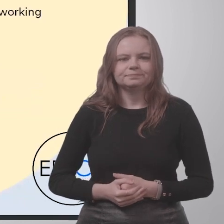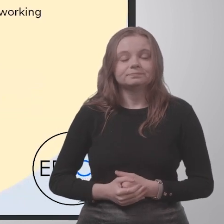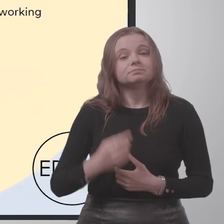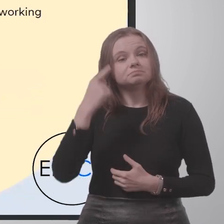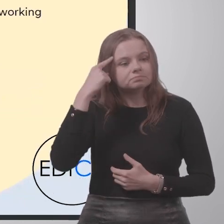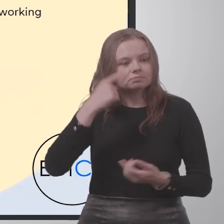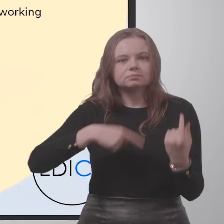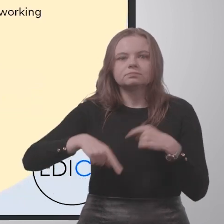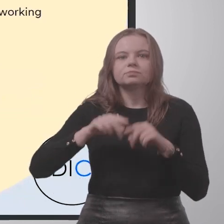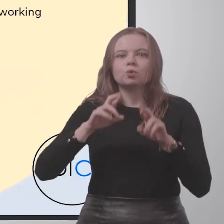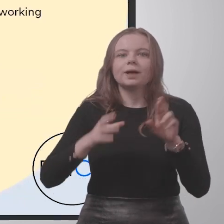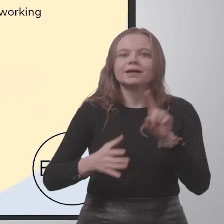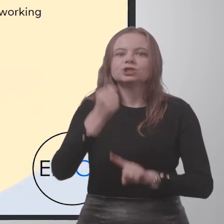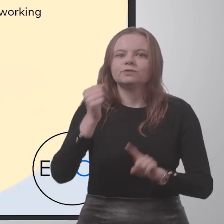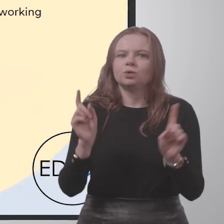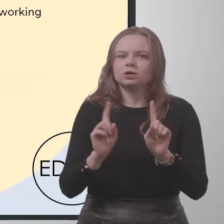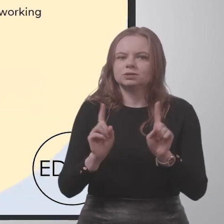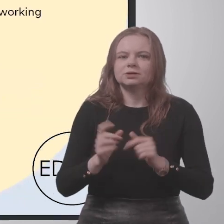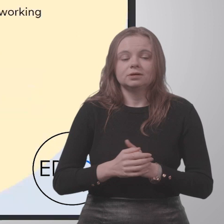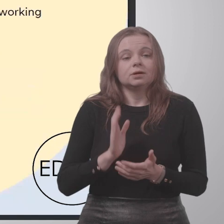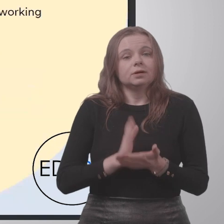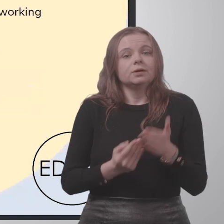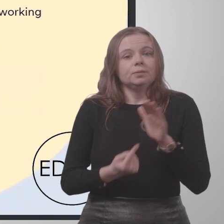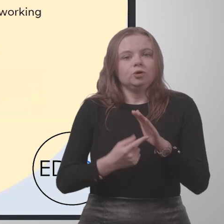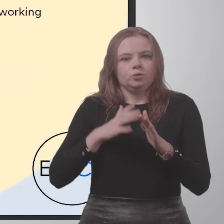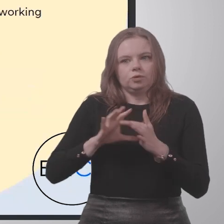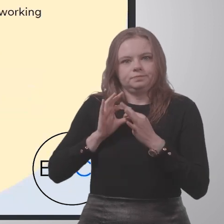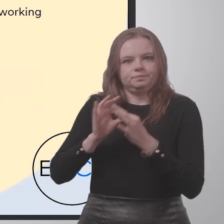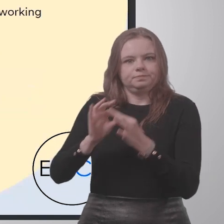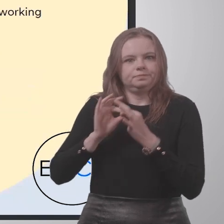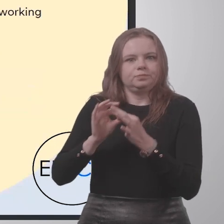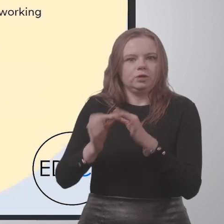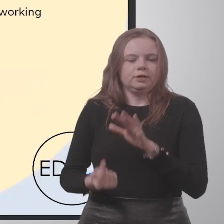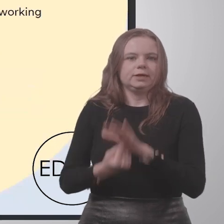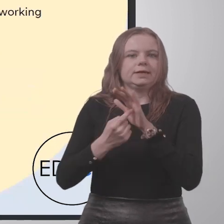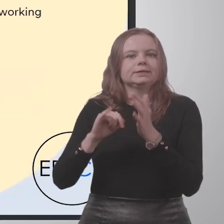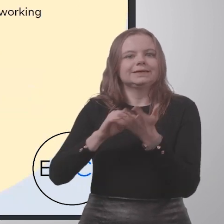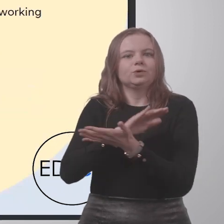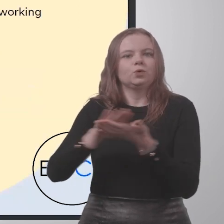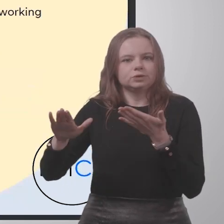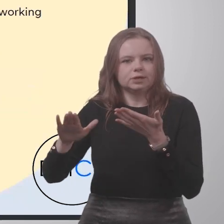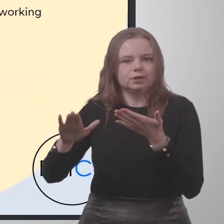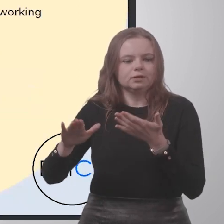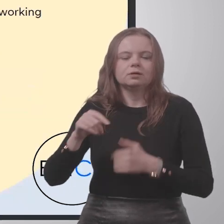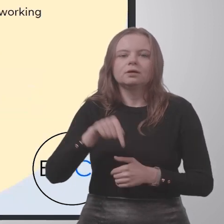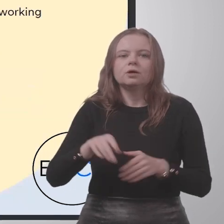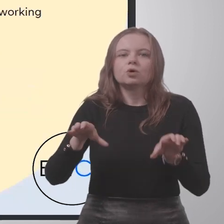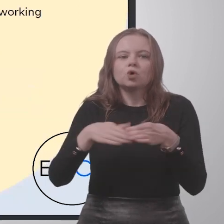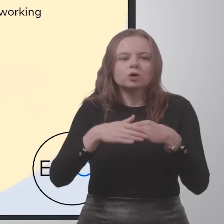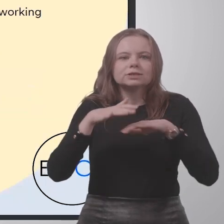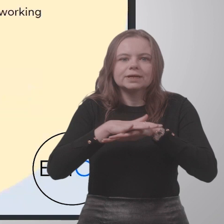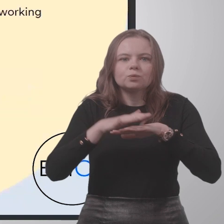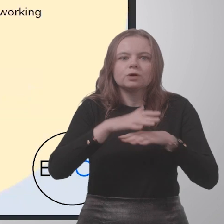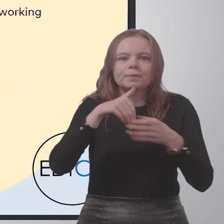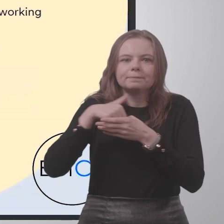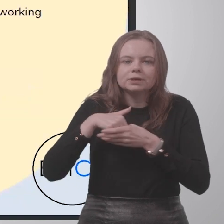So what do we hope to achieve? I think one of the things that's kind of really important is to really engage with key stakeholders. So Caucus Network members and funders will be